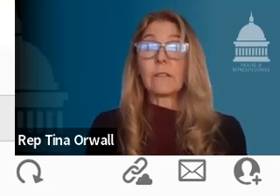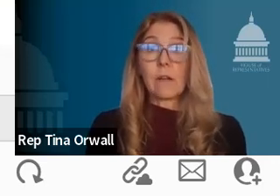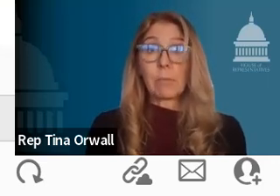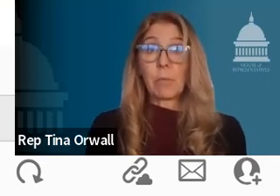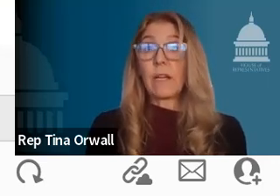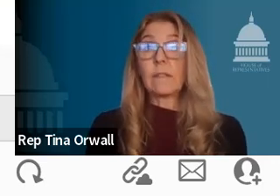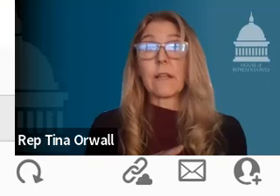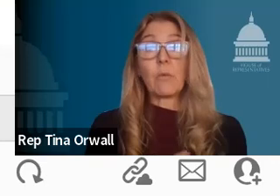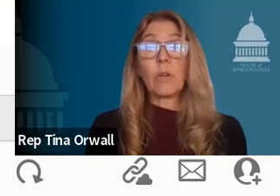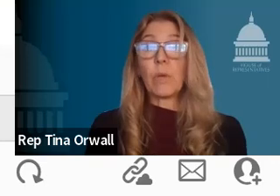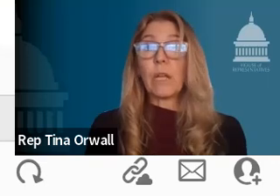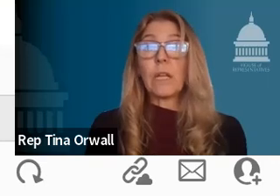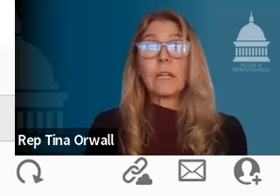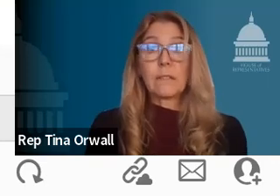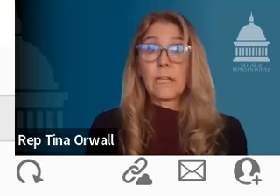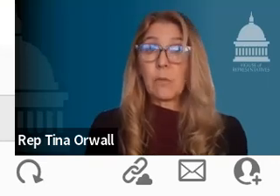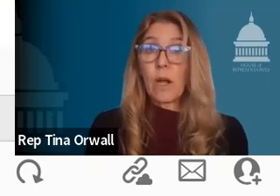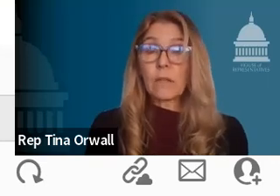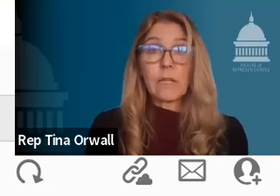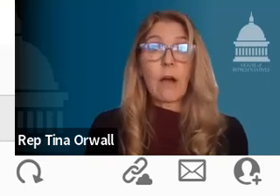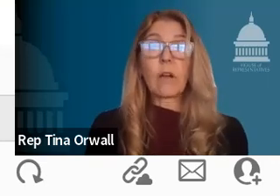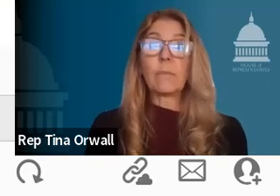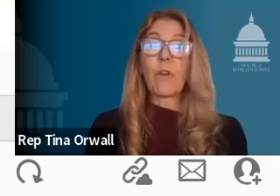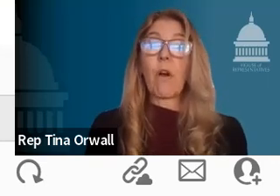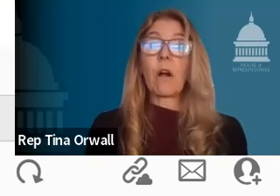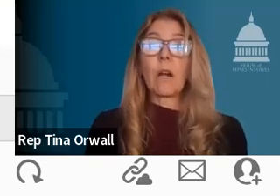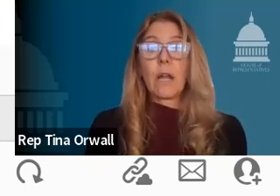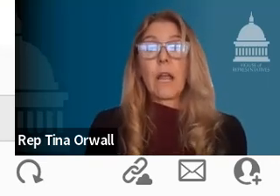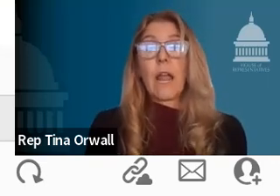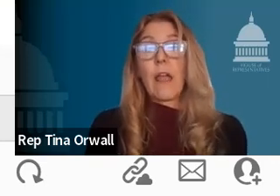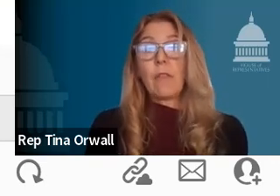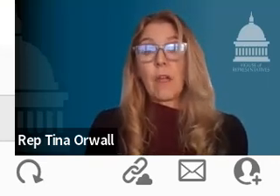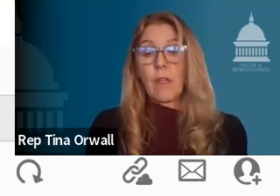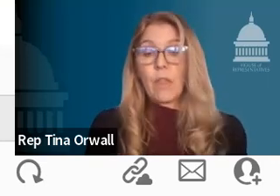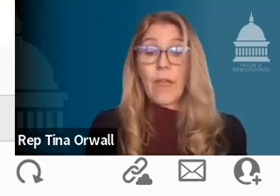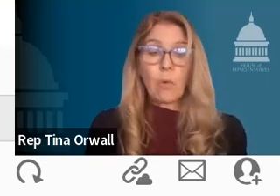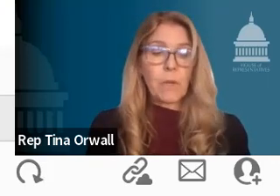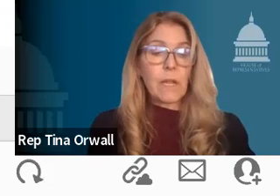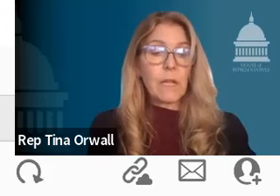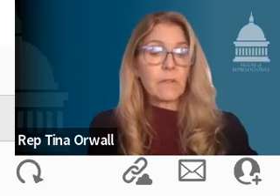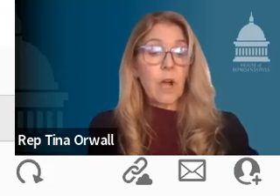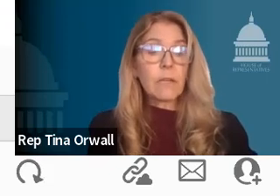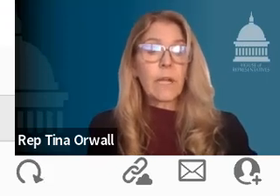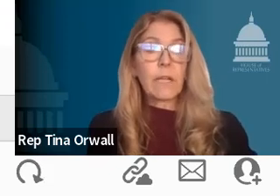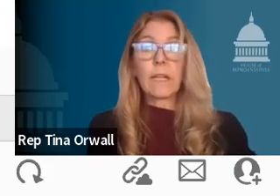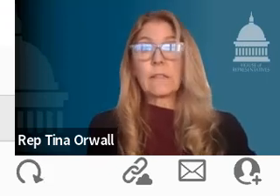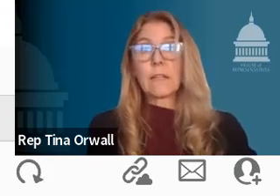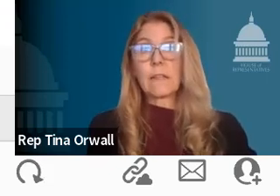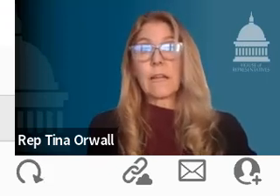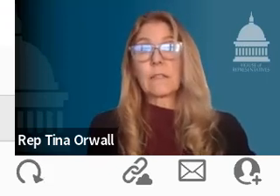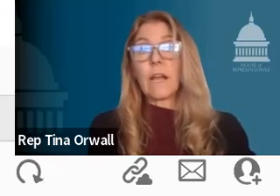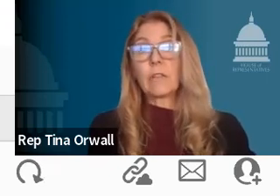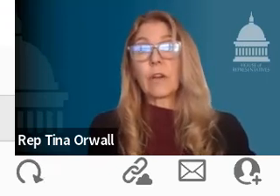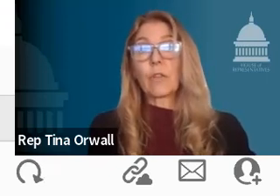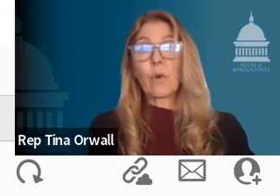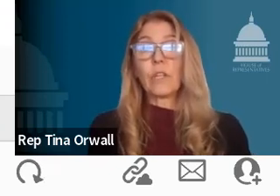know, tracking the timelines. They would be seeing what the outcomes are. And they would be documenting and